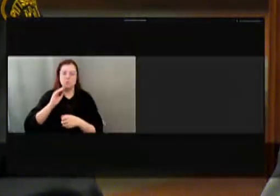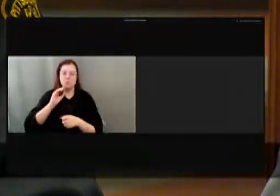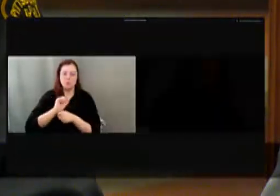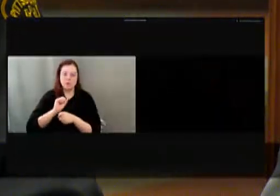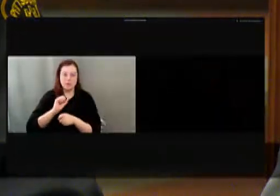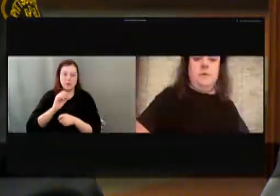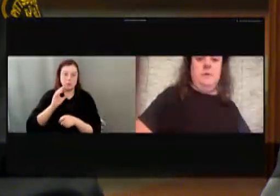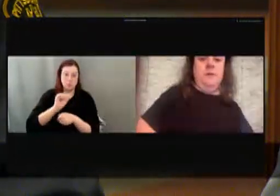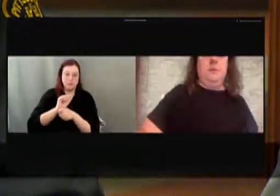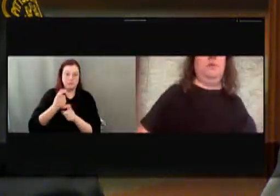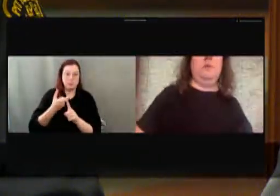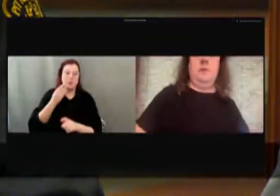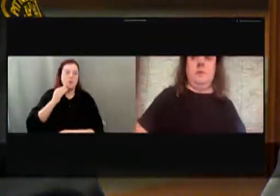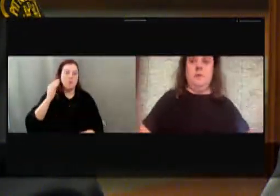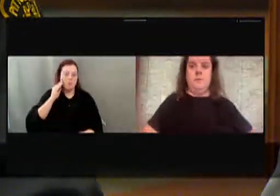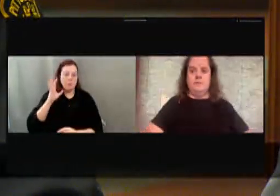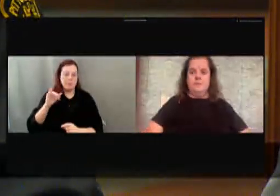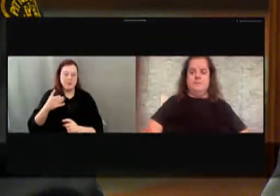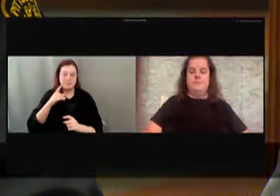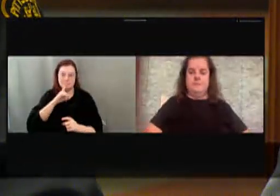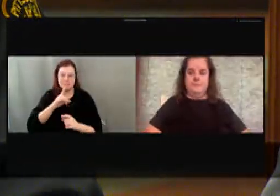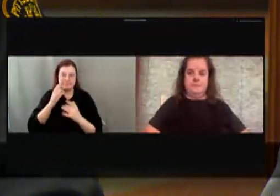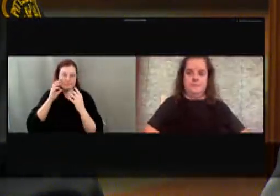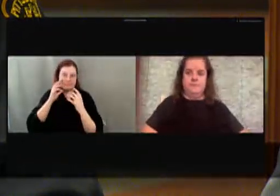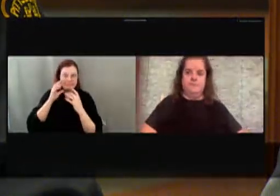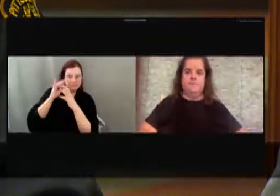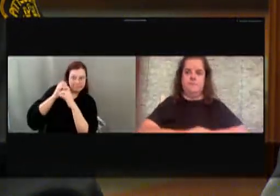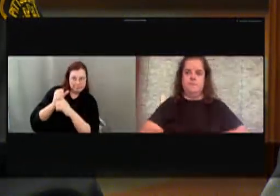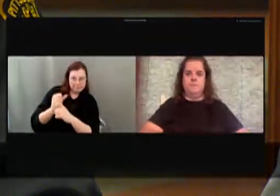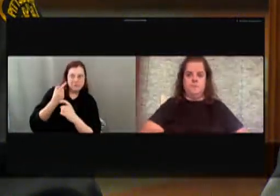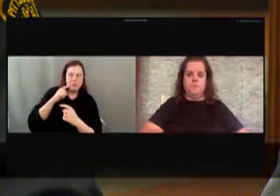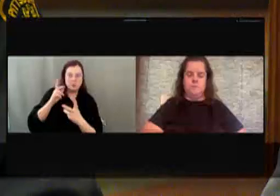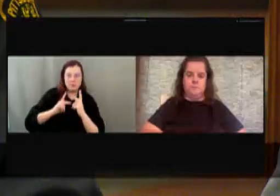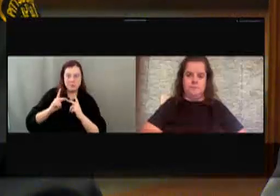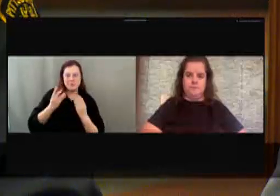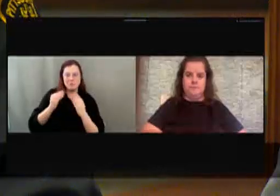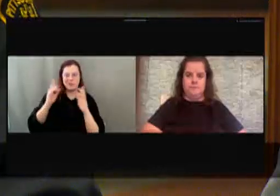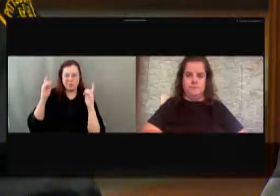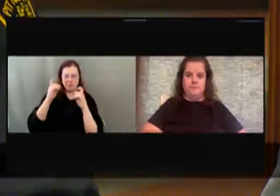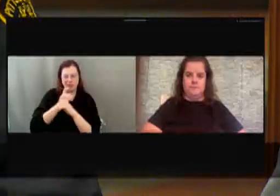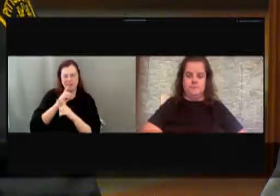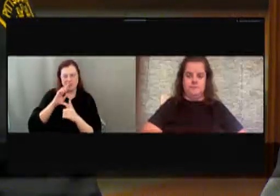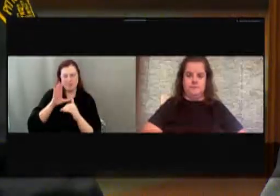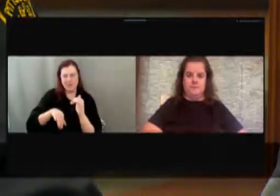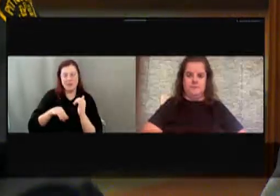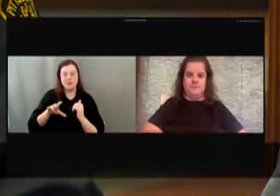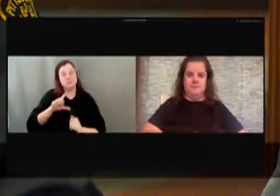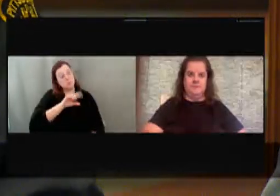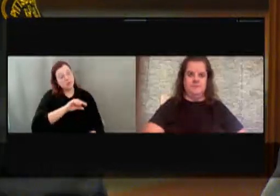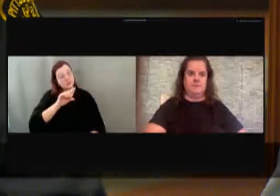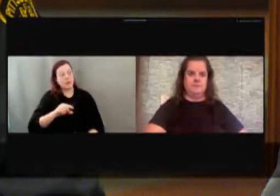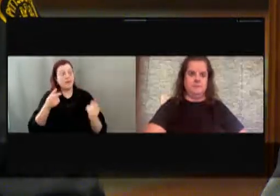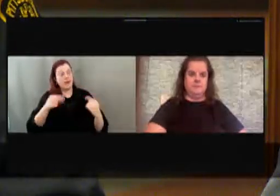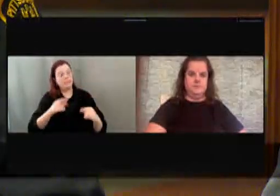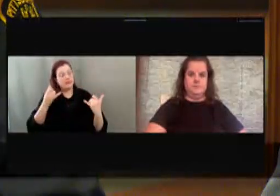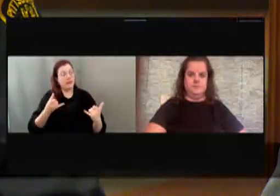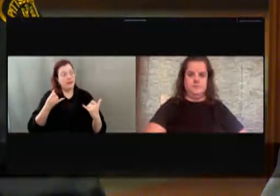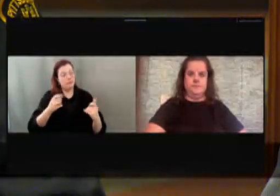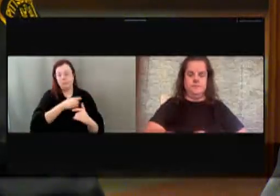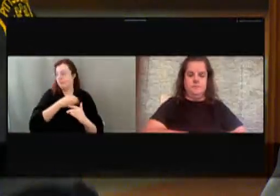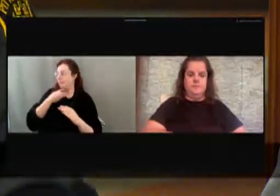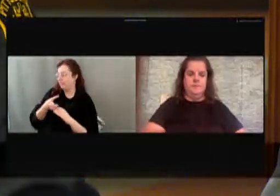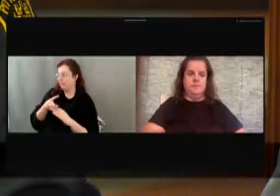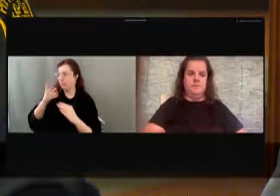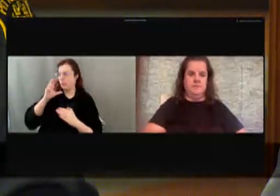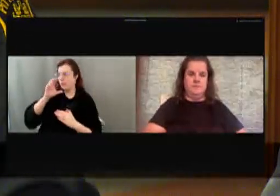individuals. So I think it's probably more complex than just, hey, 2020 happened and now we're looking for people.